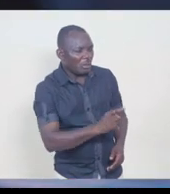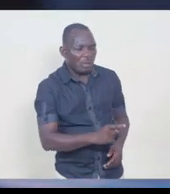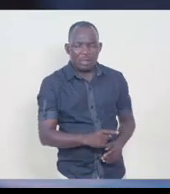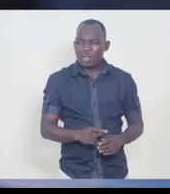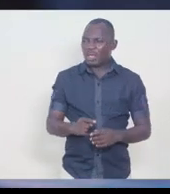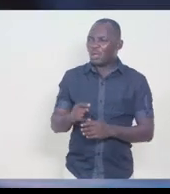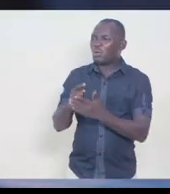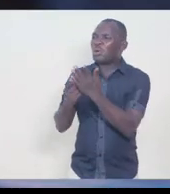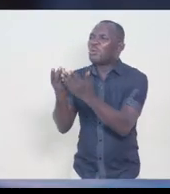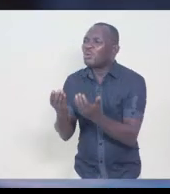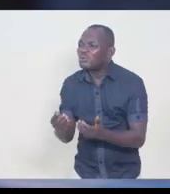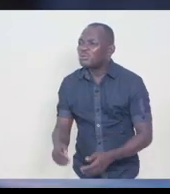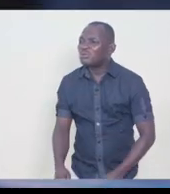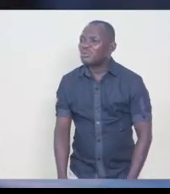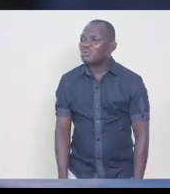What do you want from him?